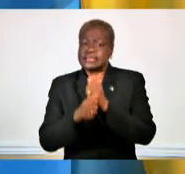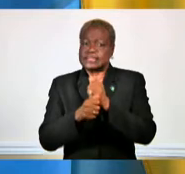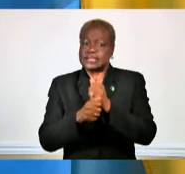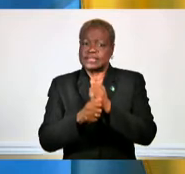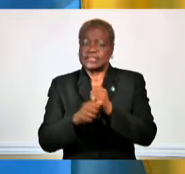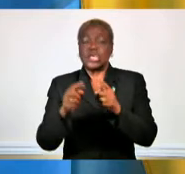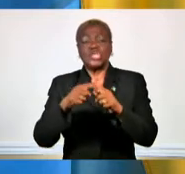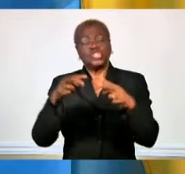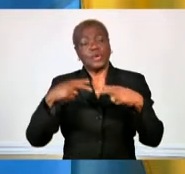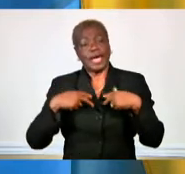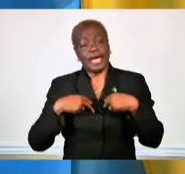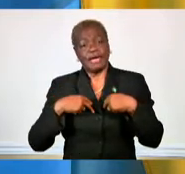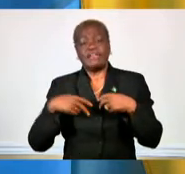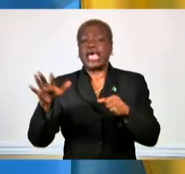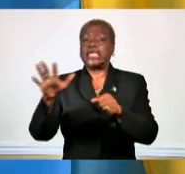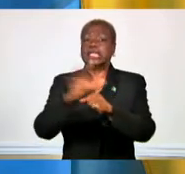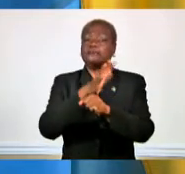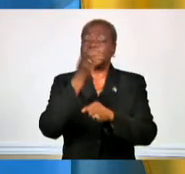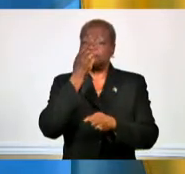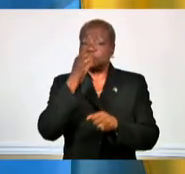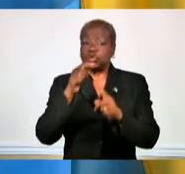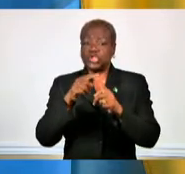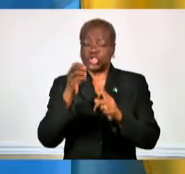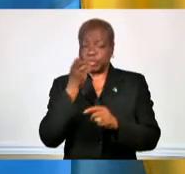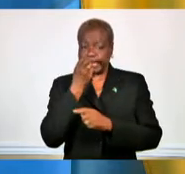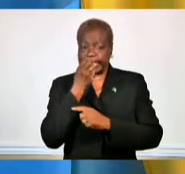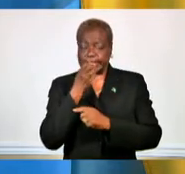to have enough food to eat.